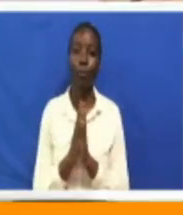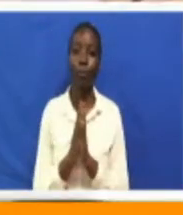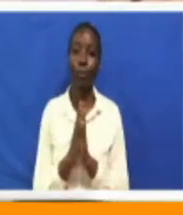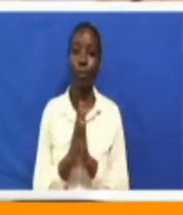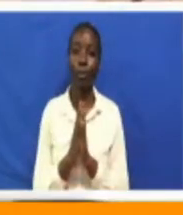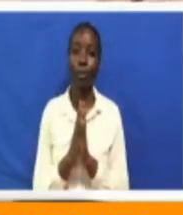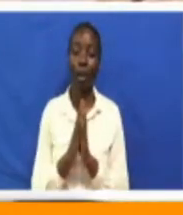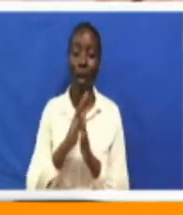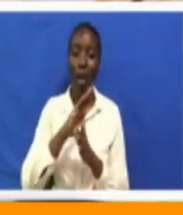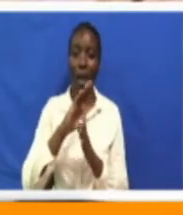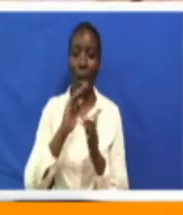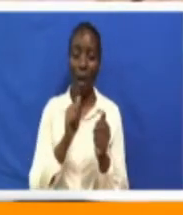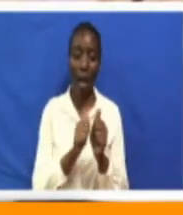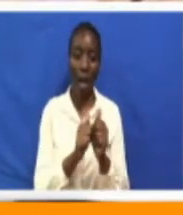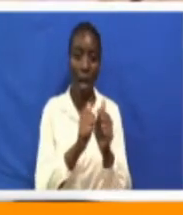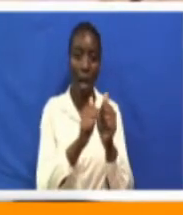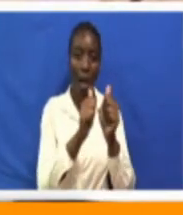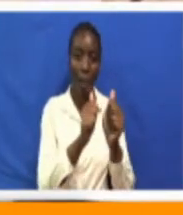foreign